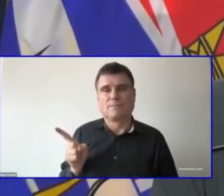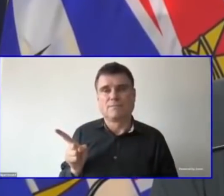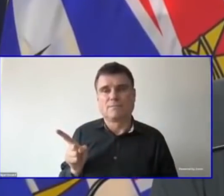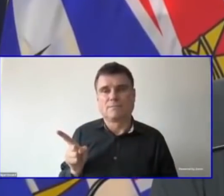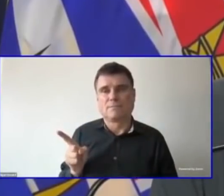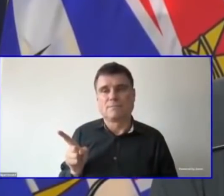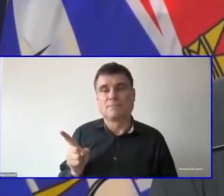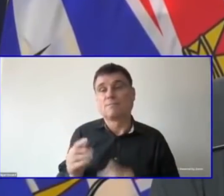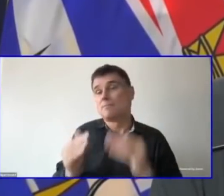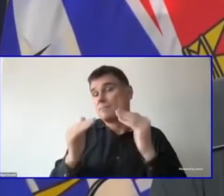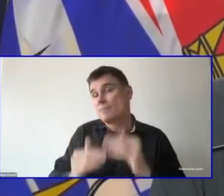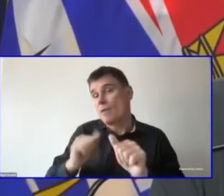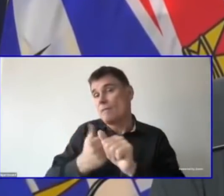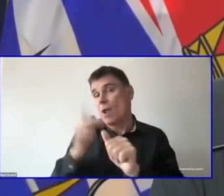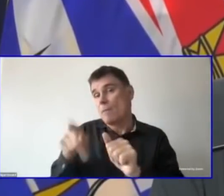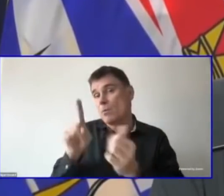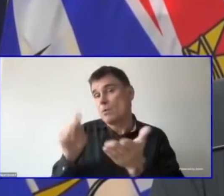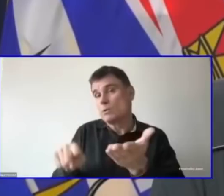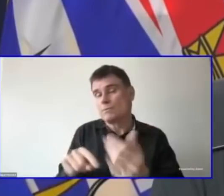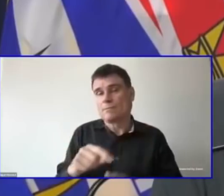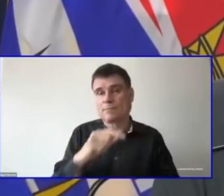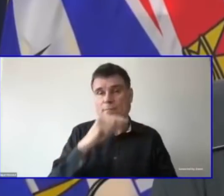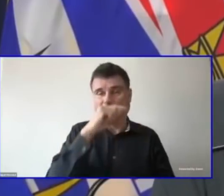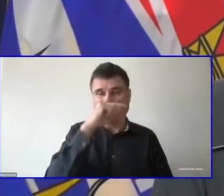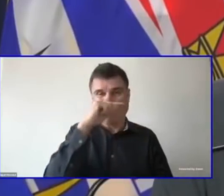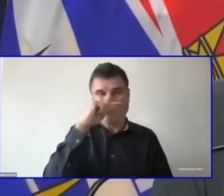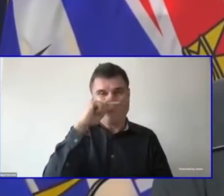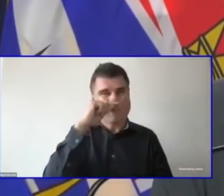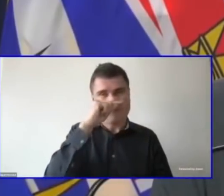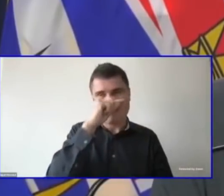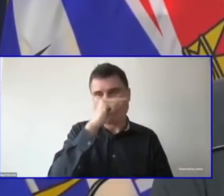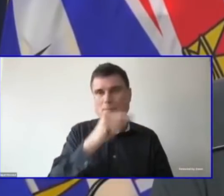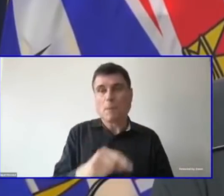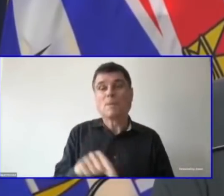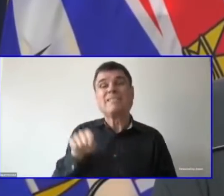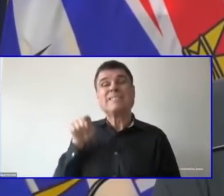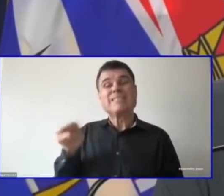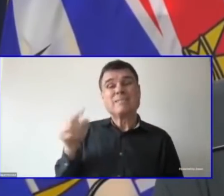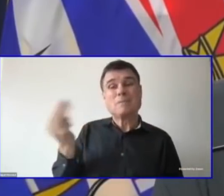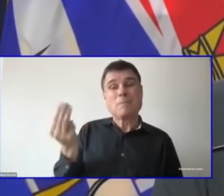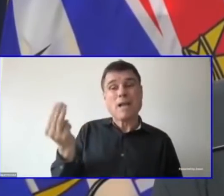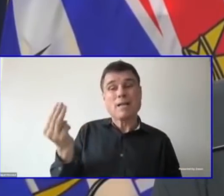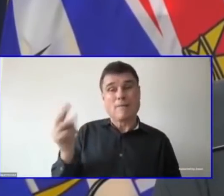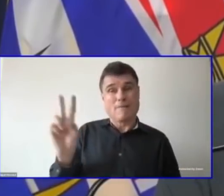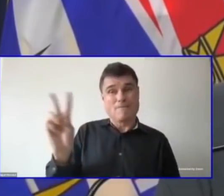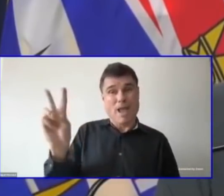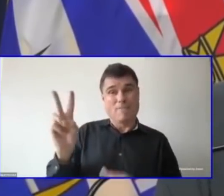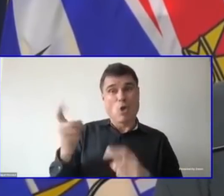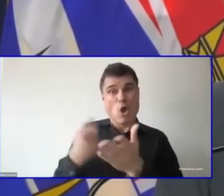Yeah. Are you still comfortable with the Canuck game proceeding on Monday?